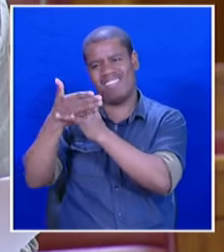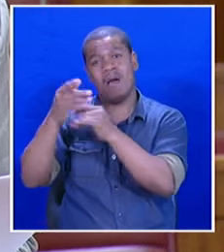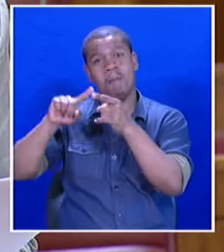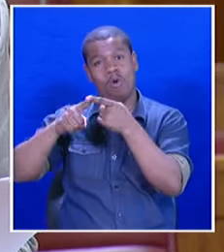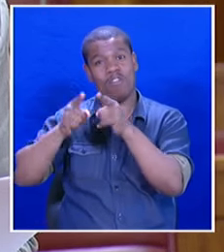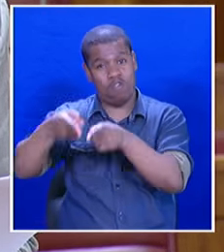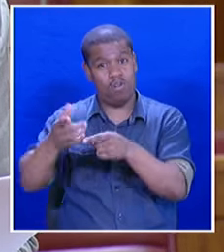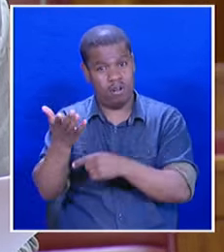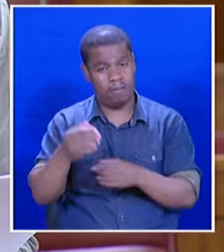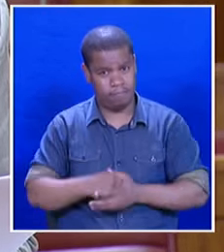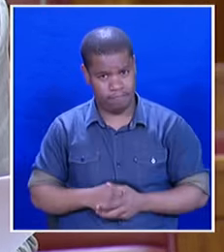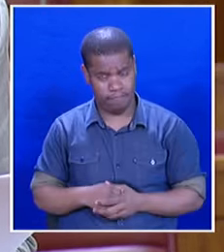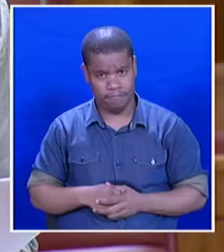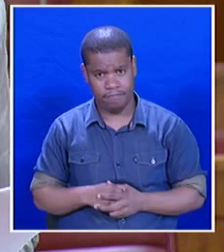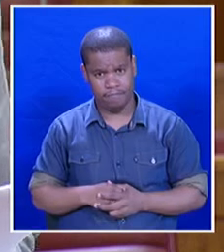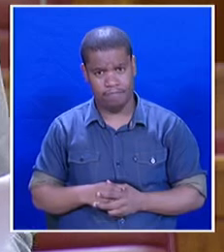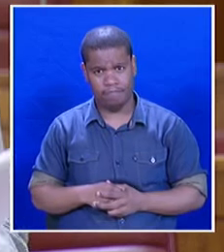There is another point of order.